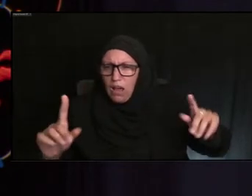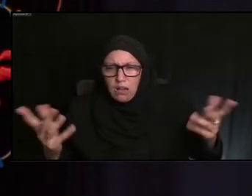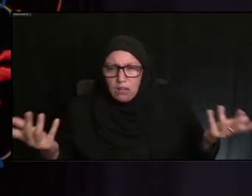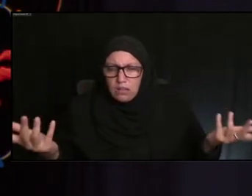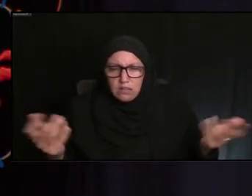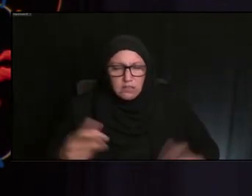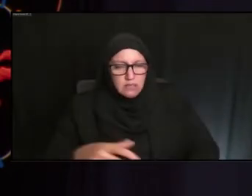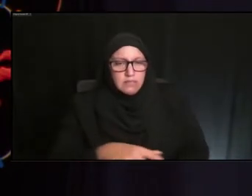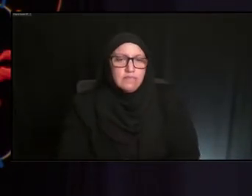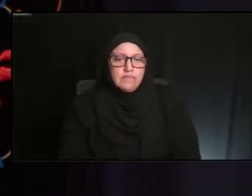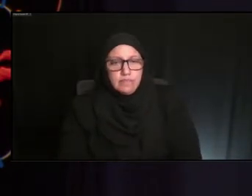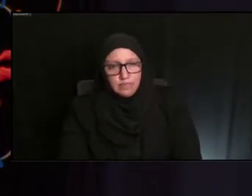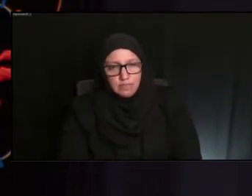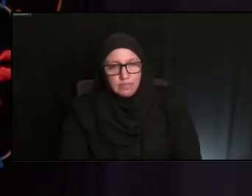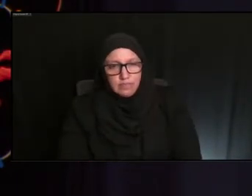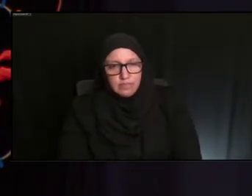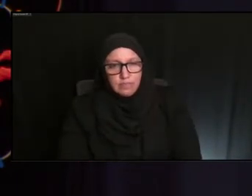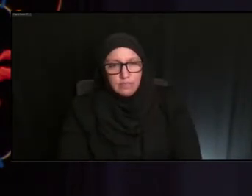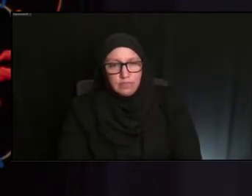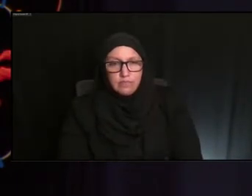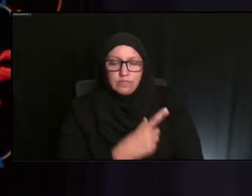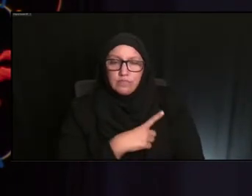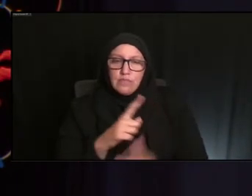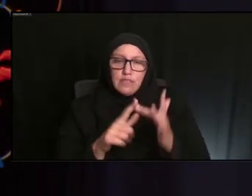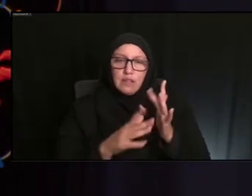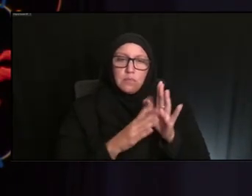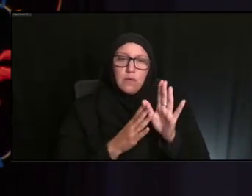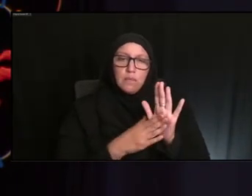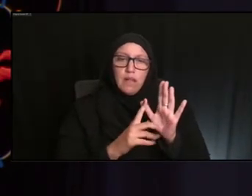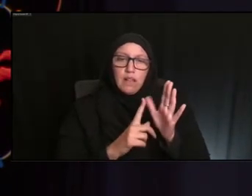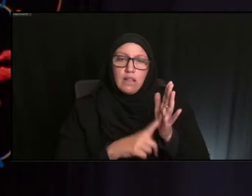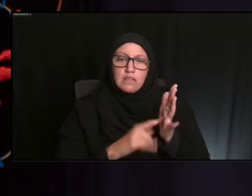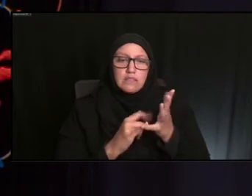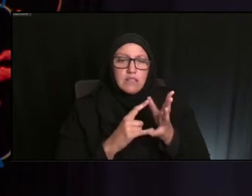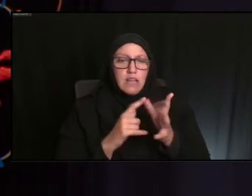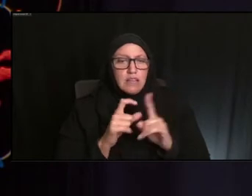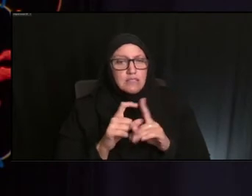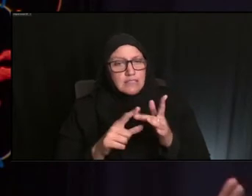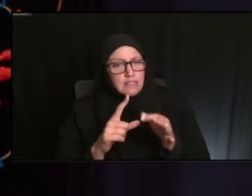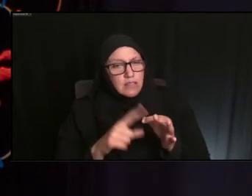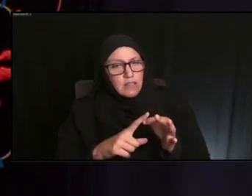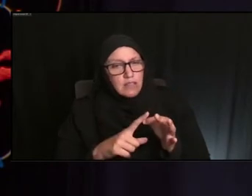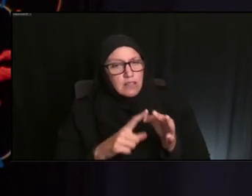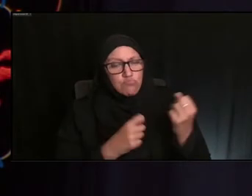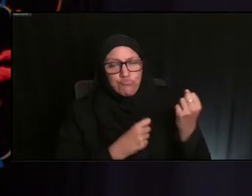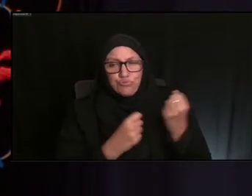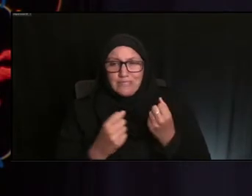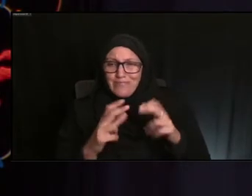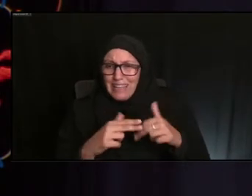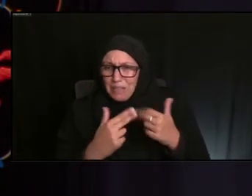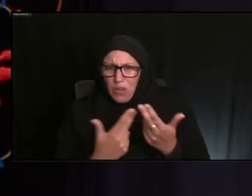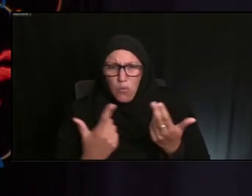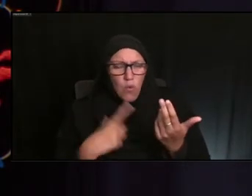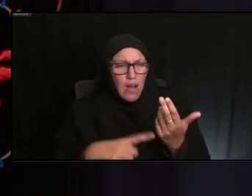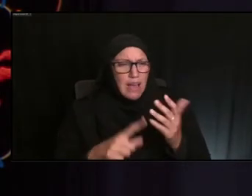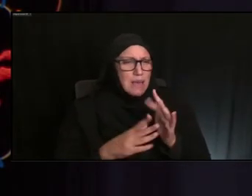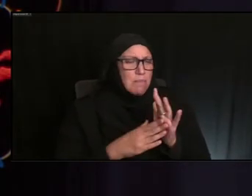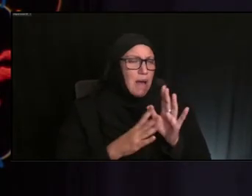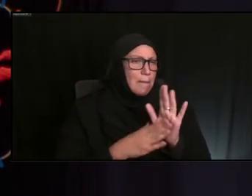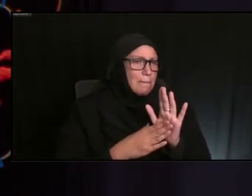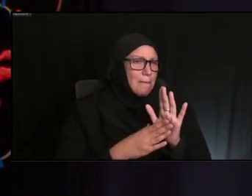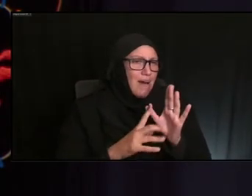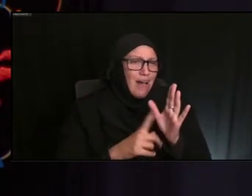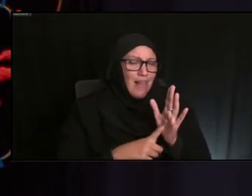an analyst. Why did Imam al-Sadiq, why did Imam al-Hussein alayhi salam bring his family? Why this? Everyone has an opinion.